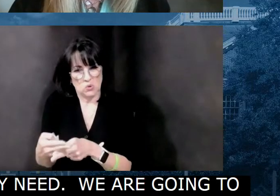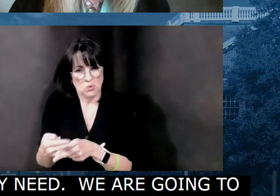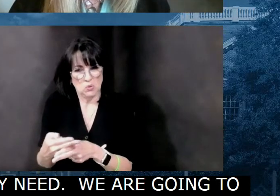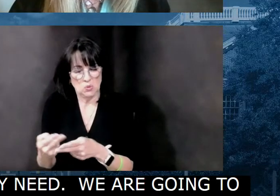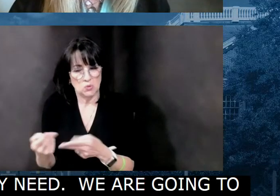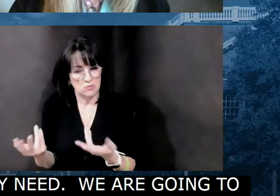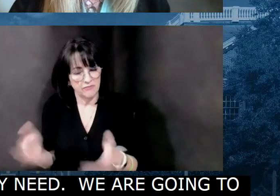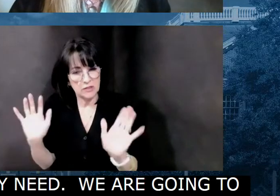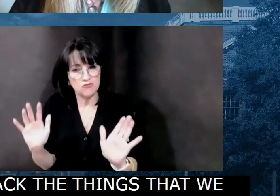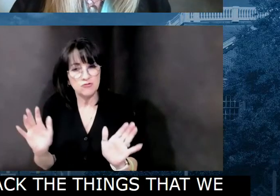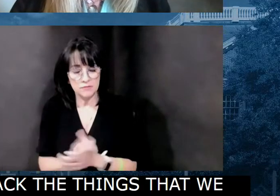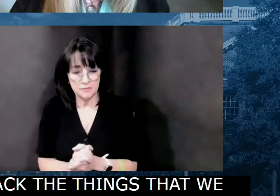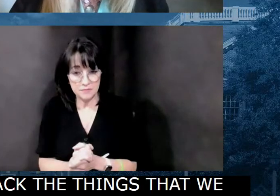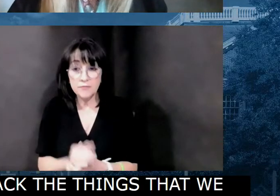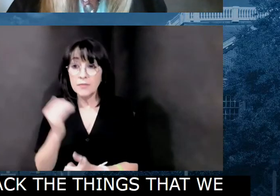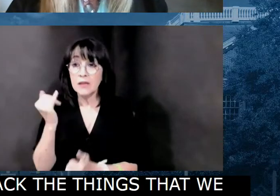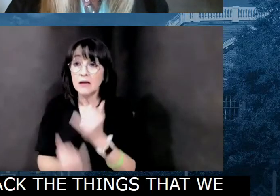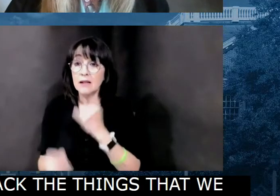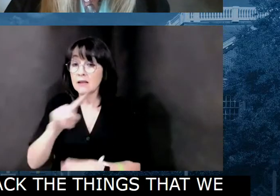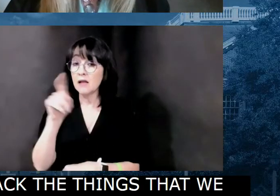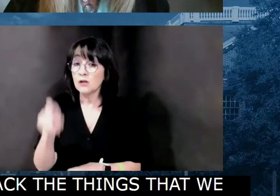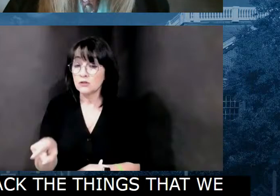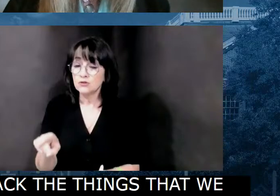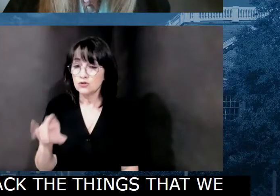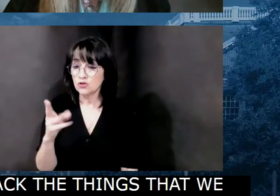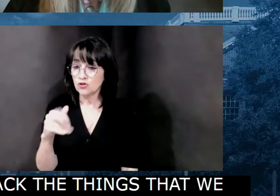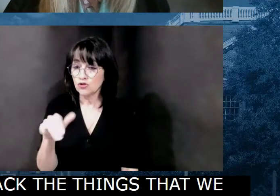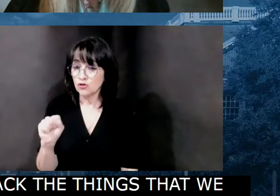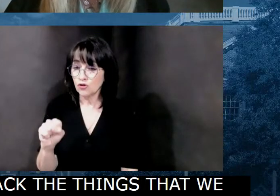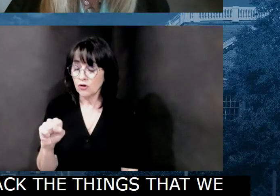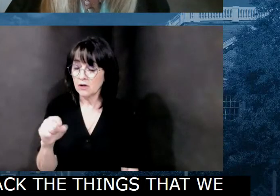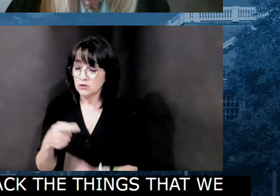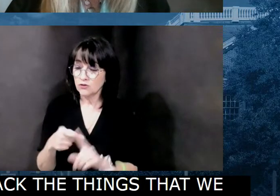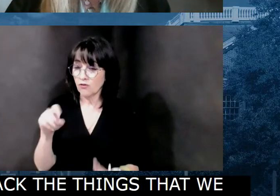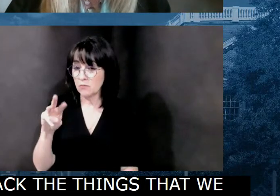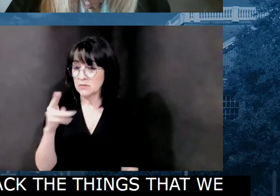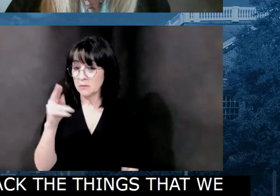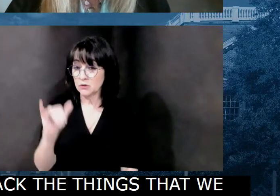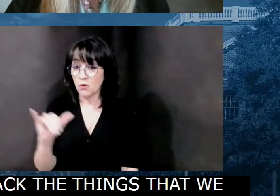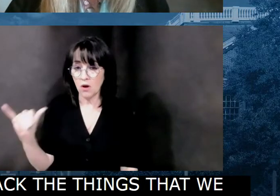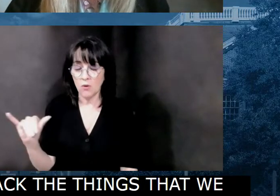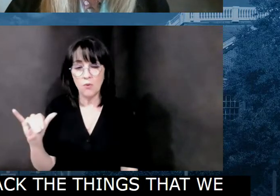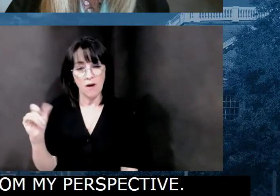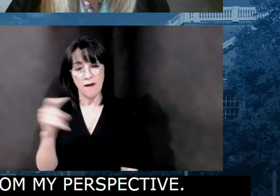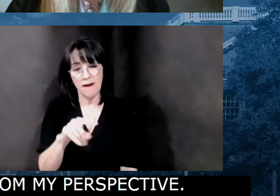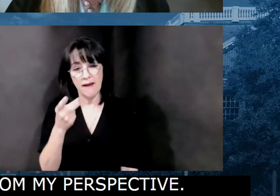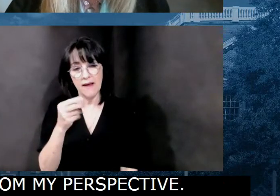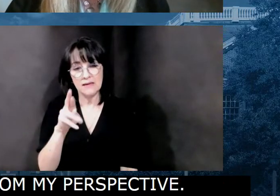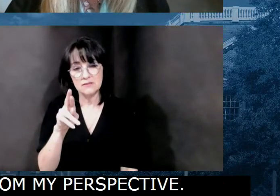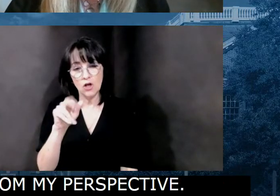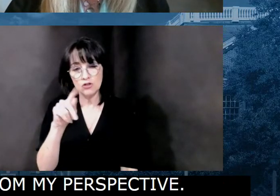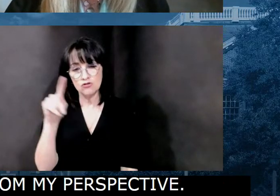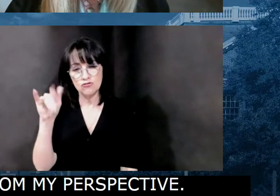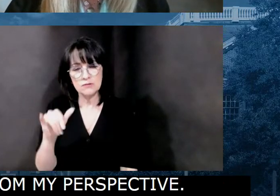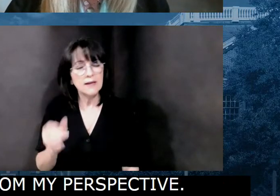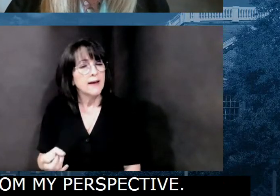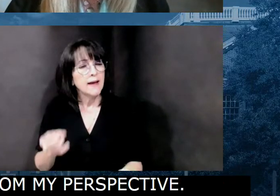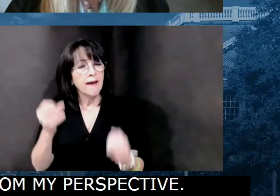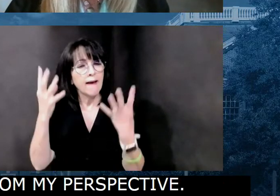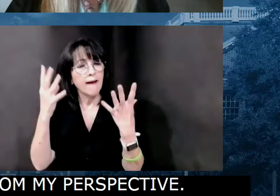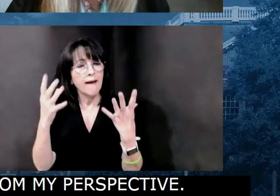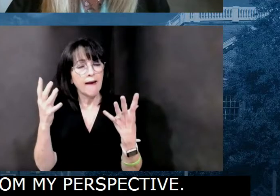All right, this is the last question from Chris Barish at WHYY for Dr. Rattay. How many fully vaccinated people have